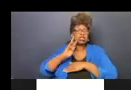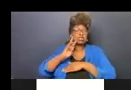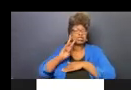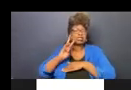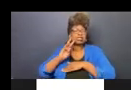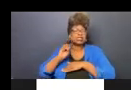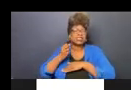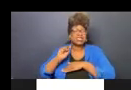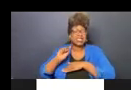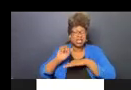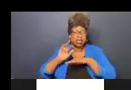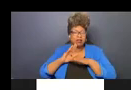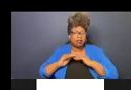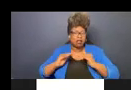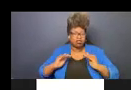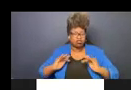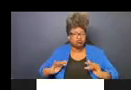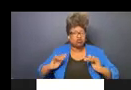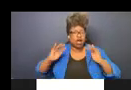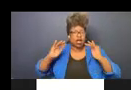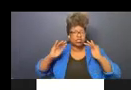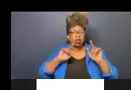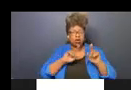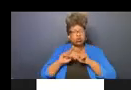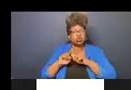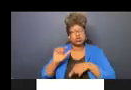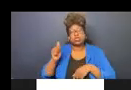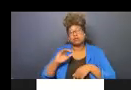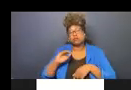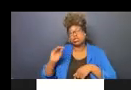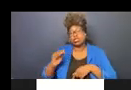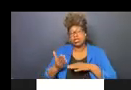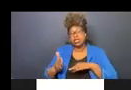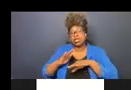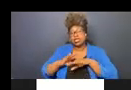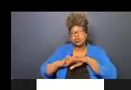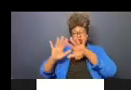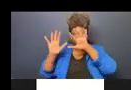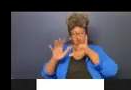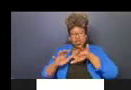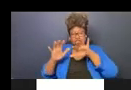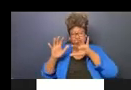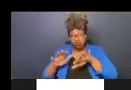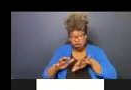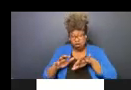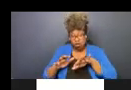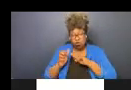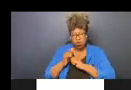a 10% increase in the rainfall associated with that event.